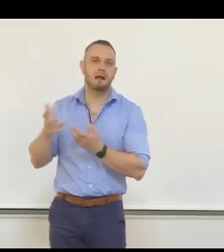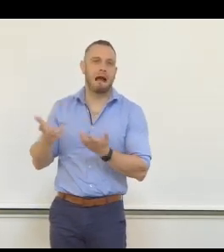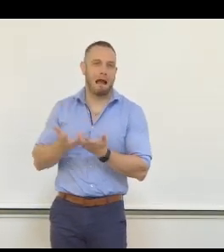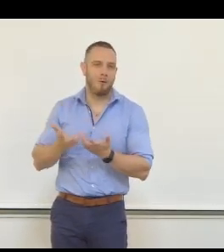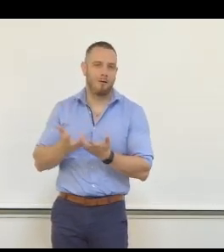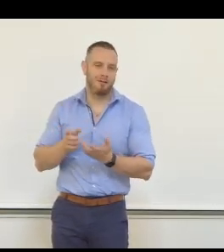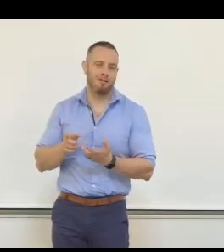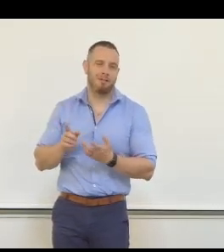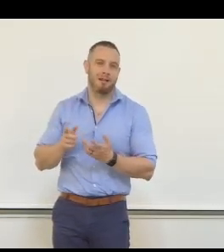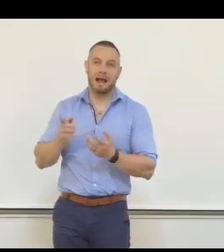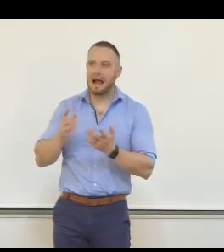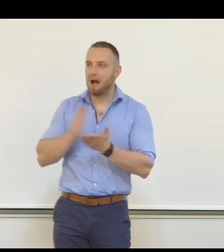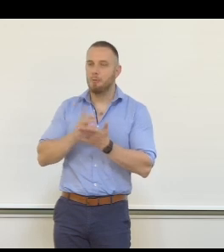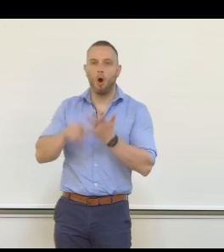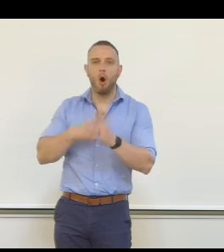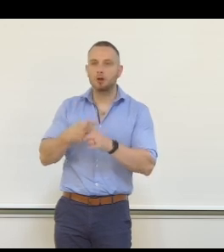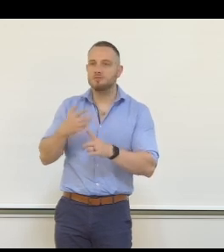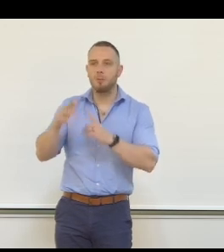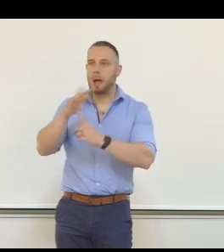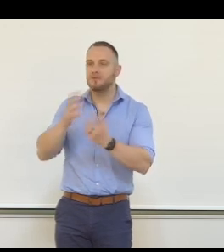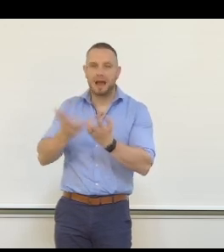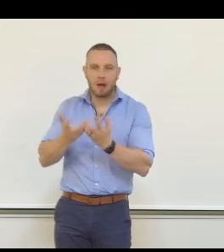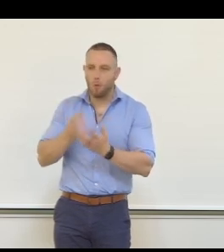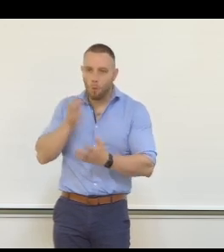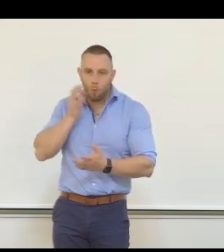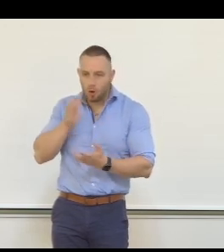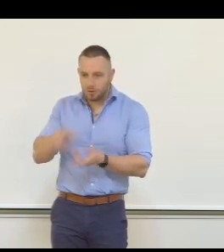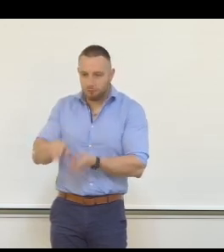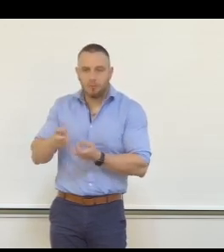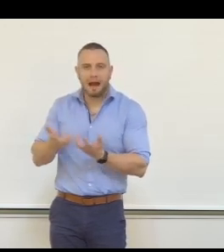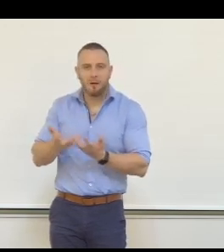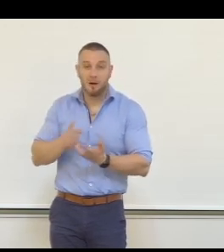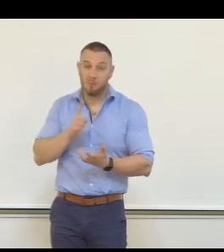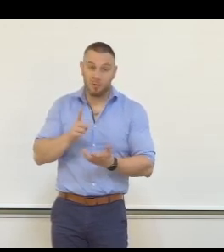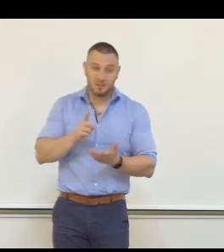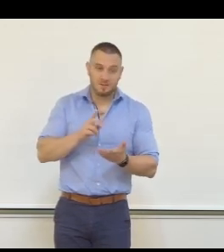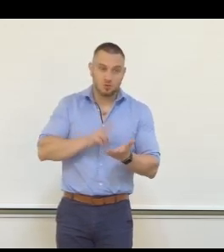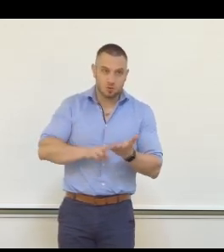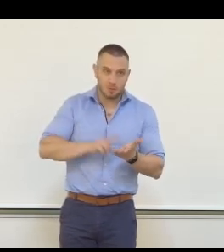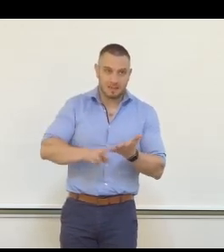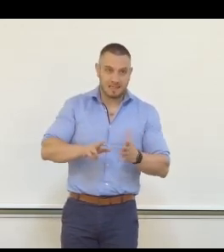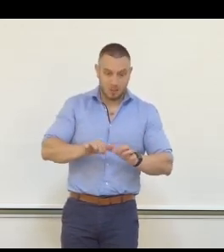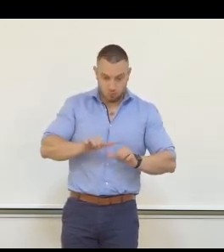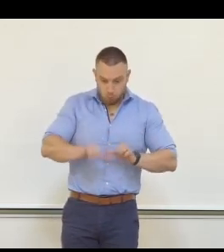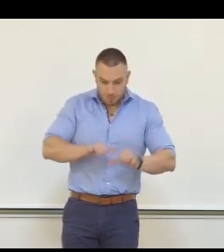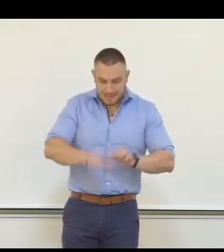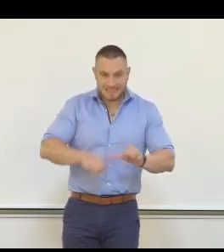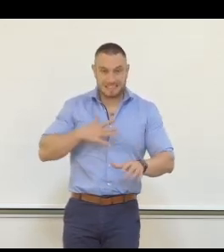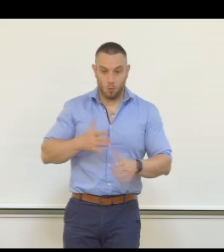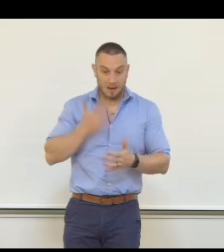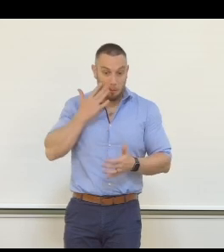do we get oxygen from the atmosphere? But they typically do not talk about the processing that needs to be done